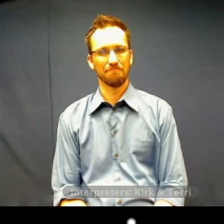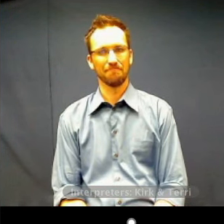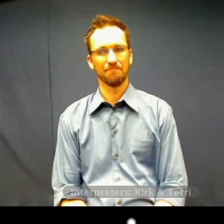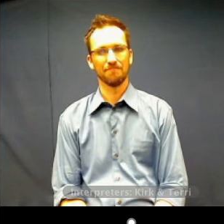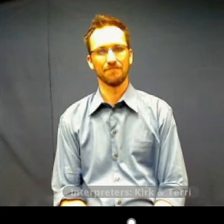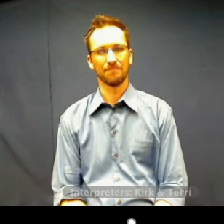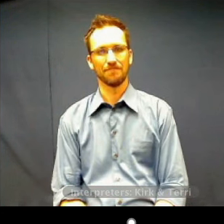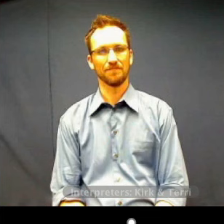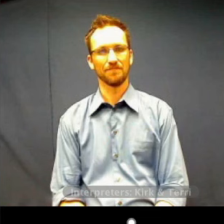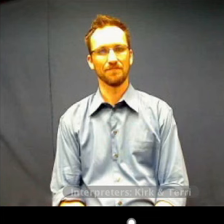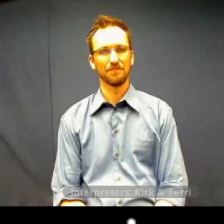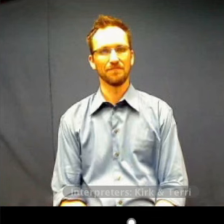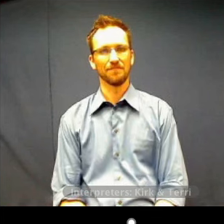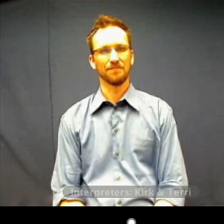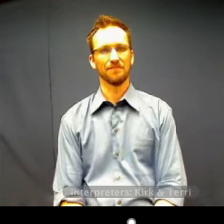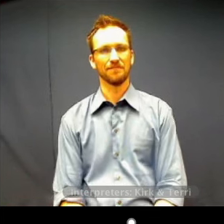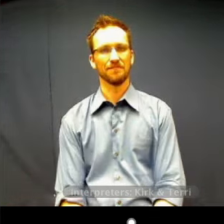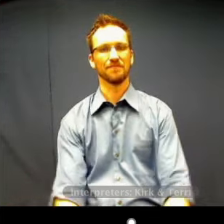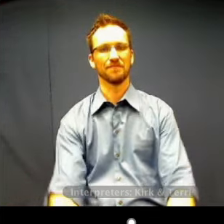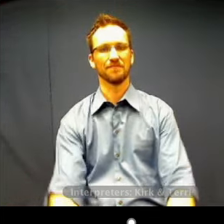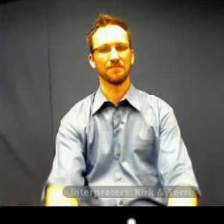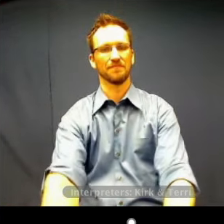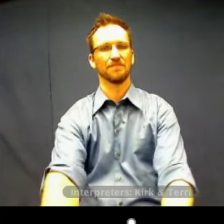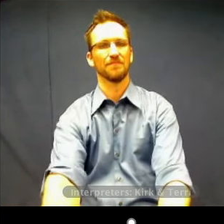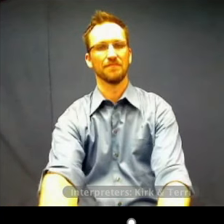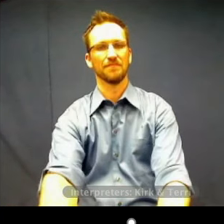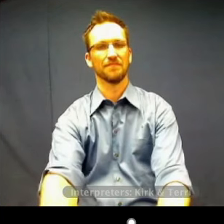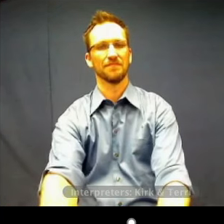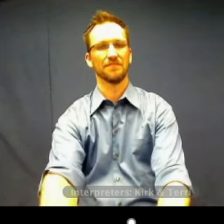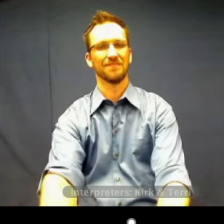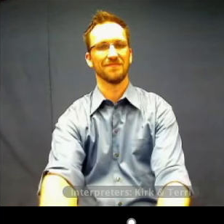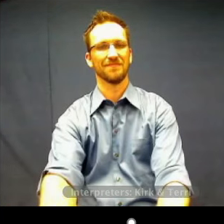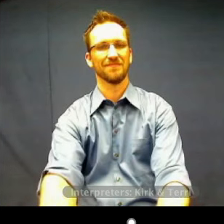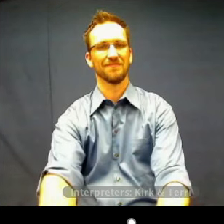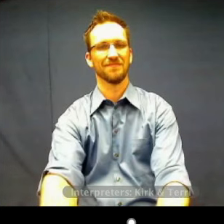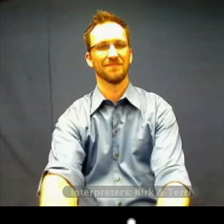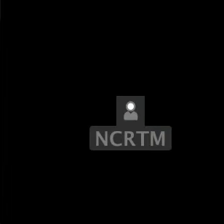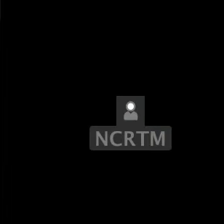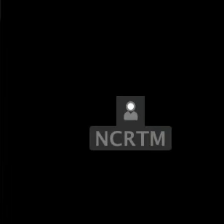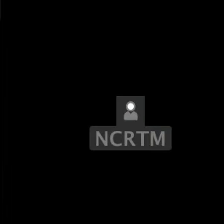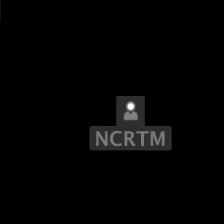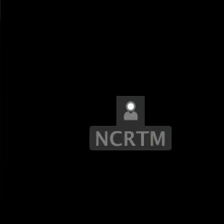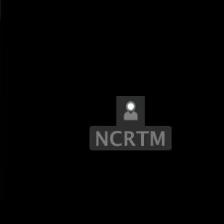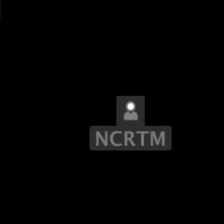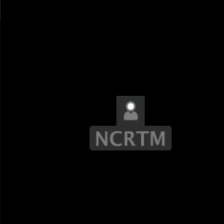Carrie.